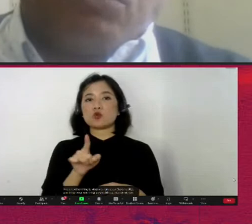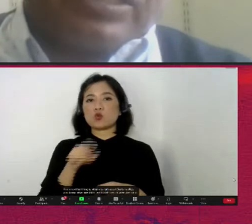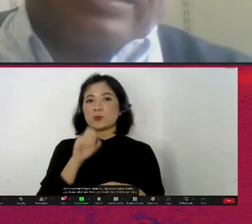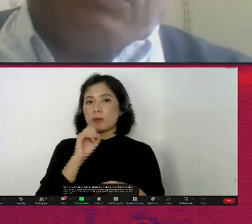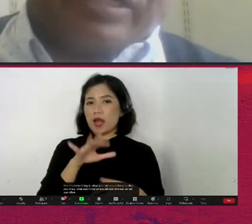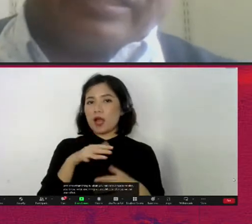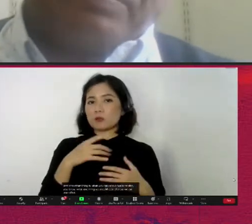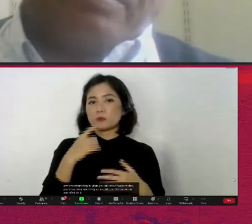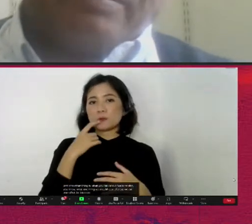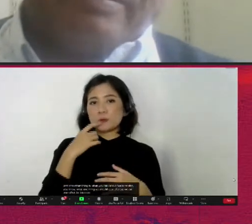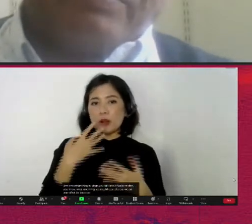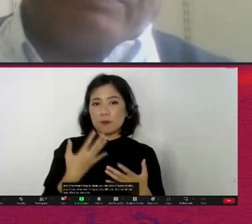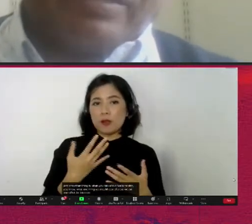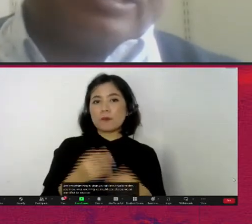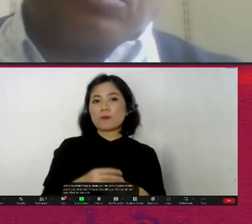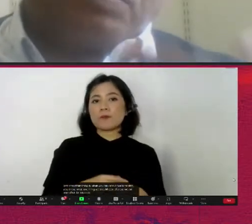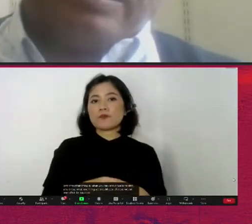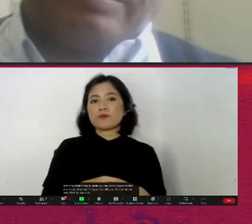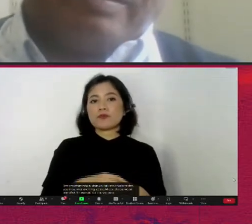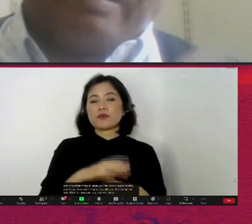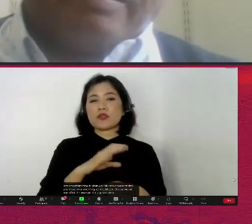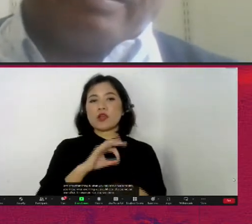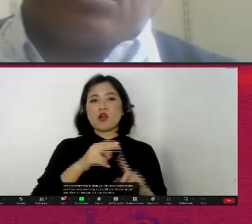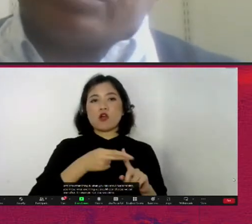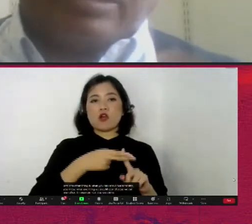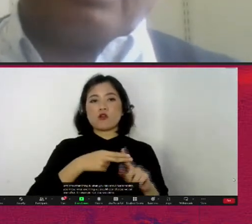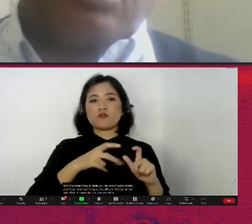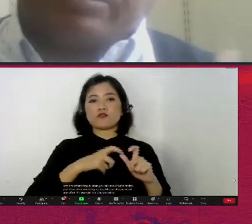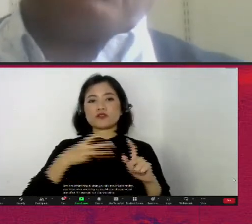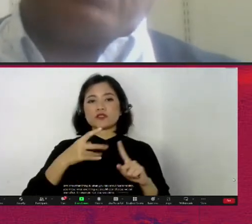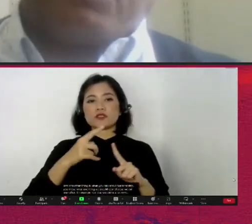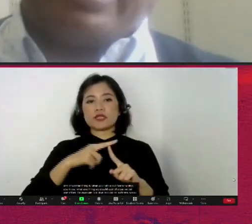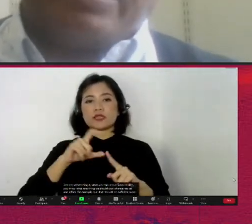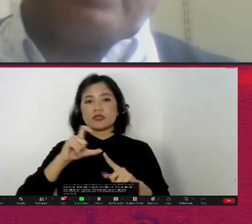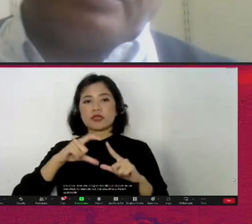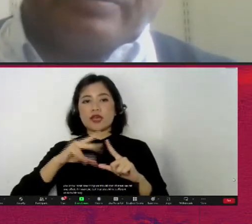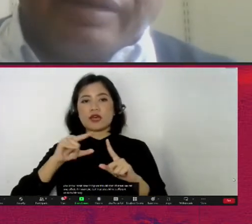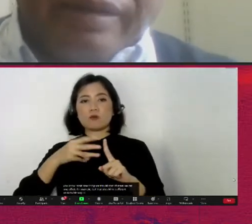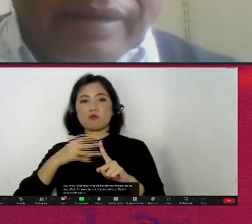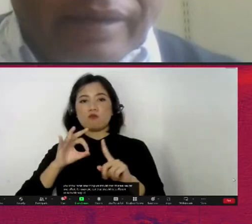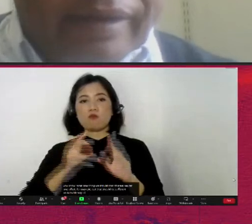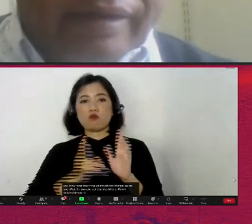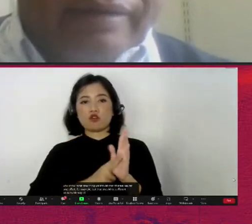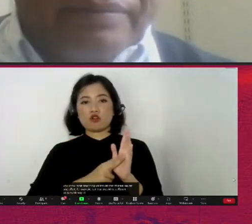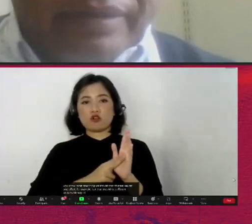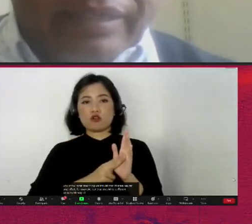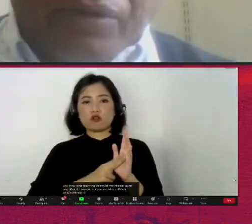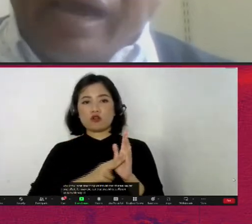carbon offset, for example. But that should be a sustainable way of,